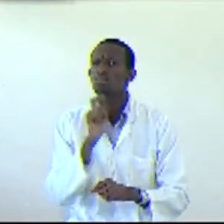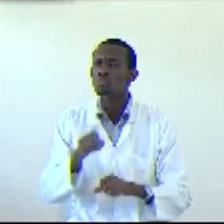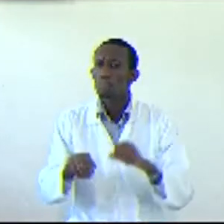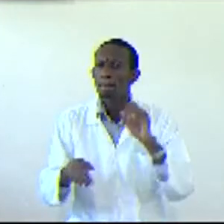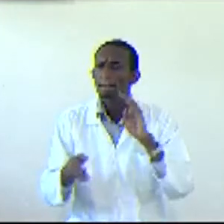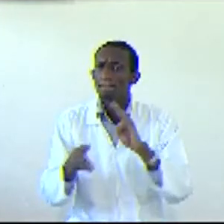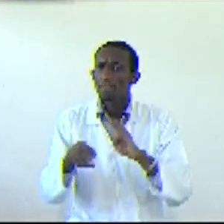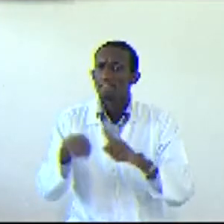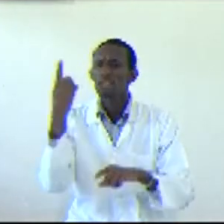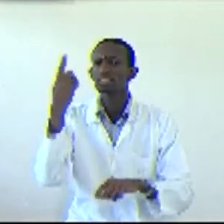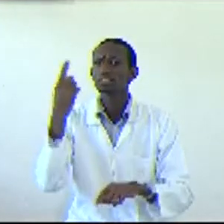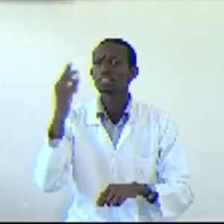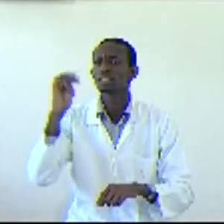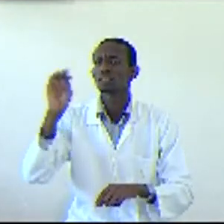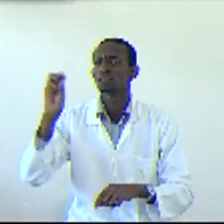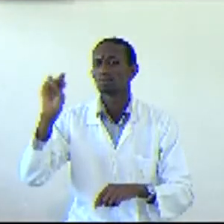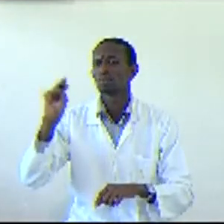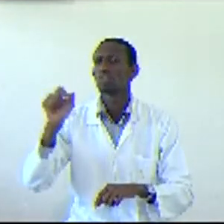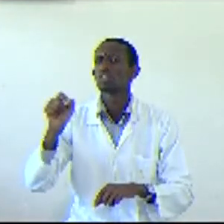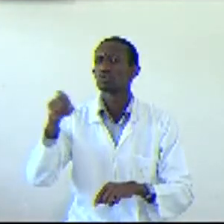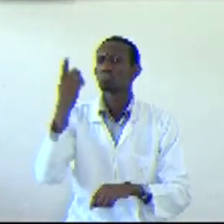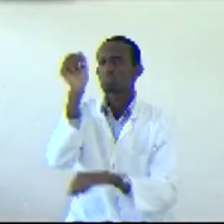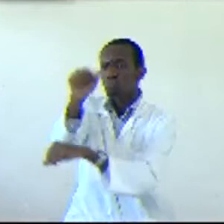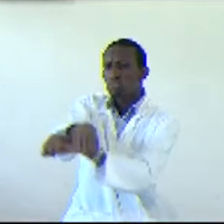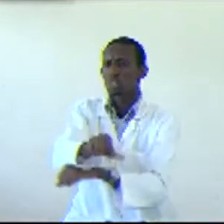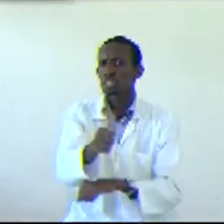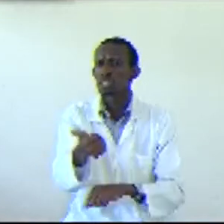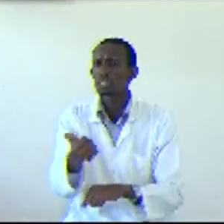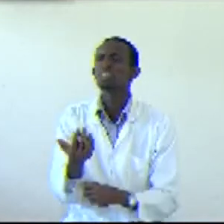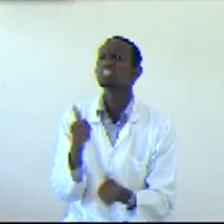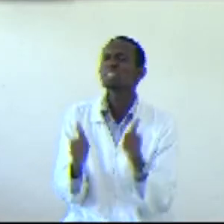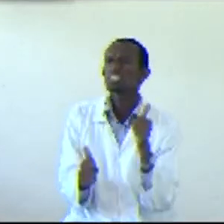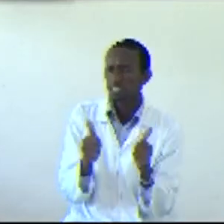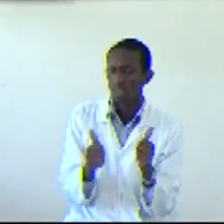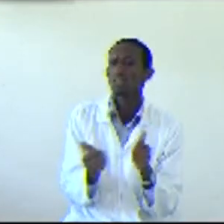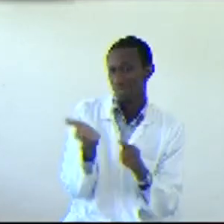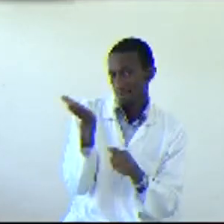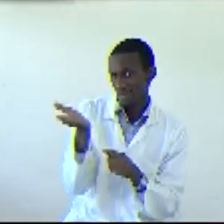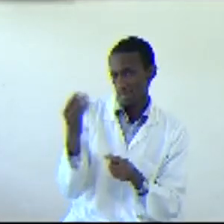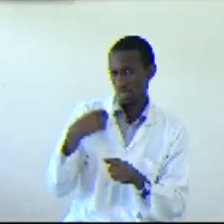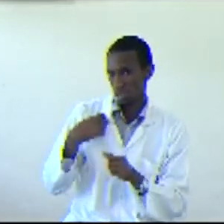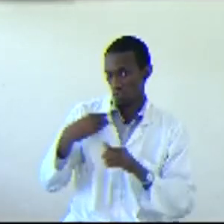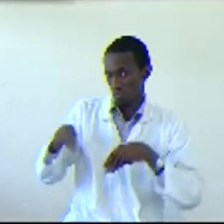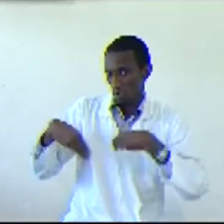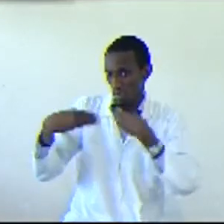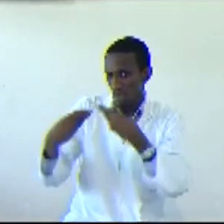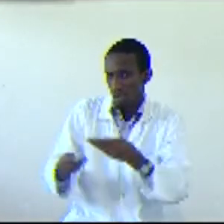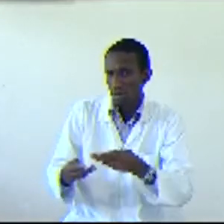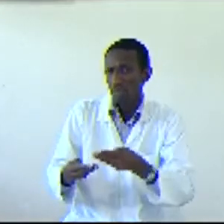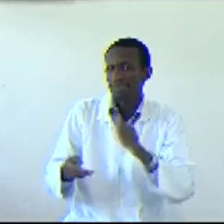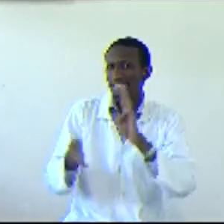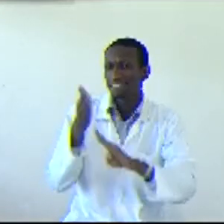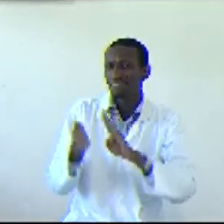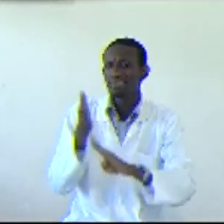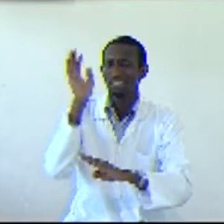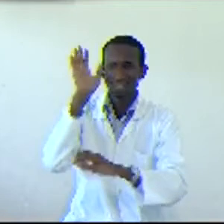momentum is the one that I give a high speed, but the one with the low speed will not have this